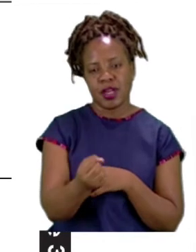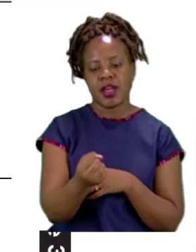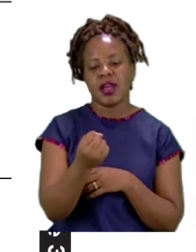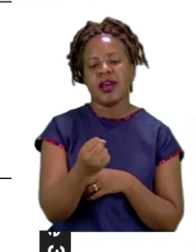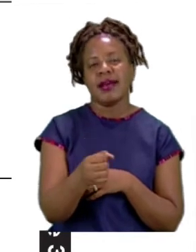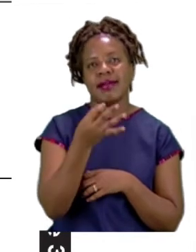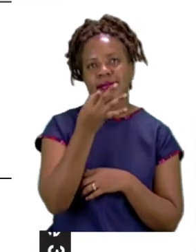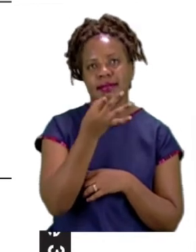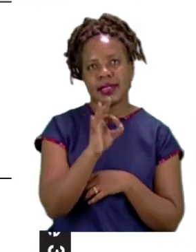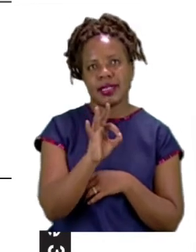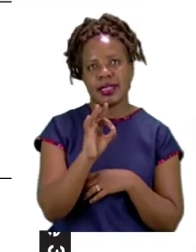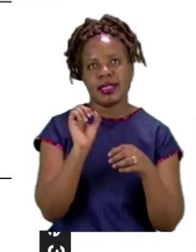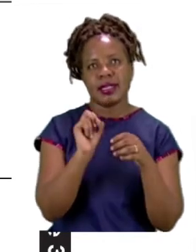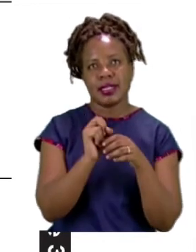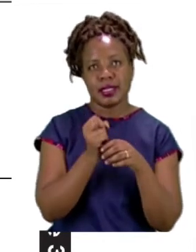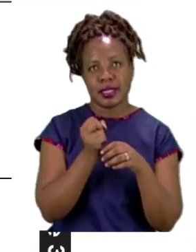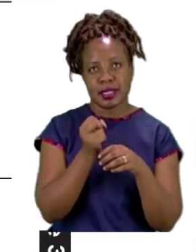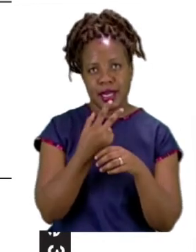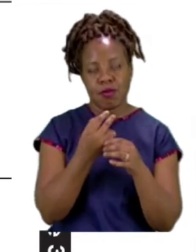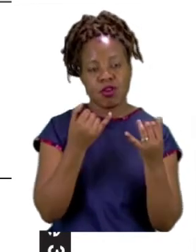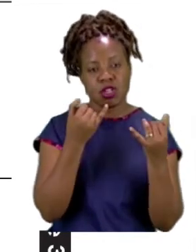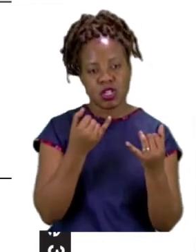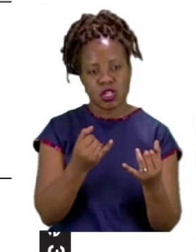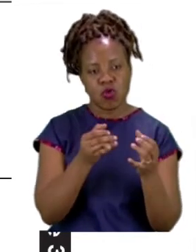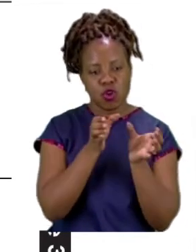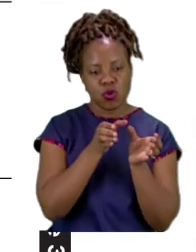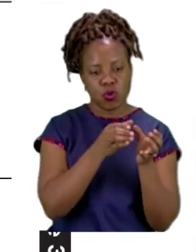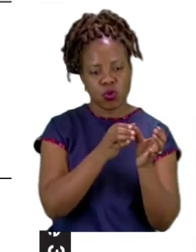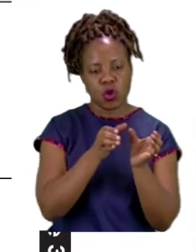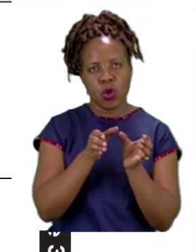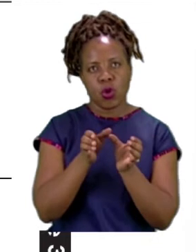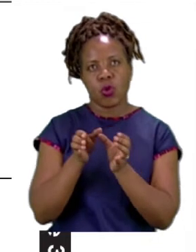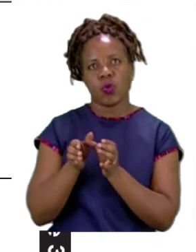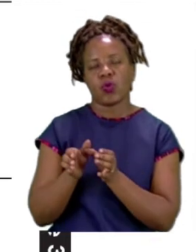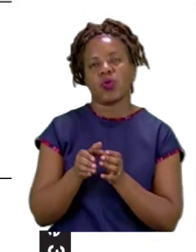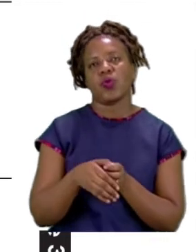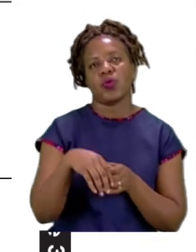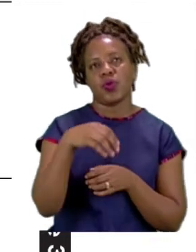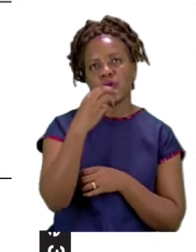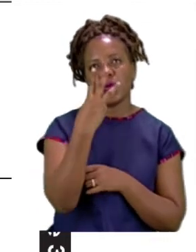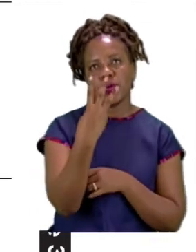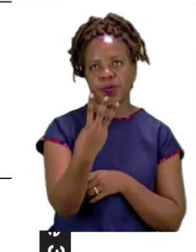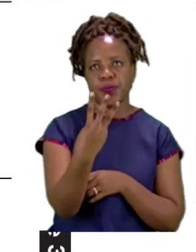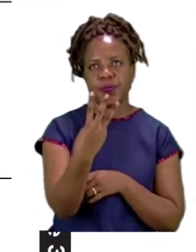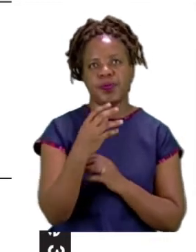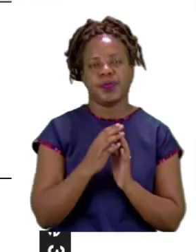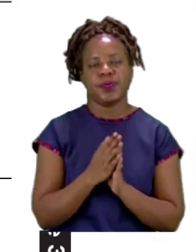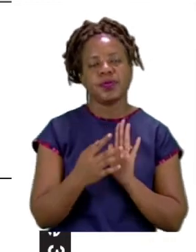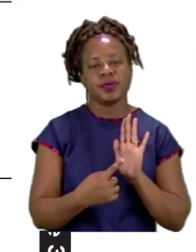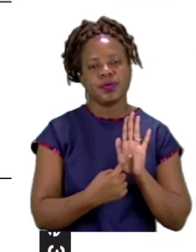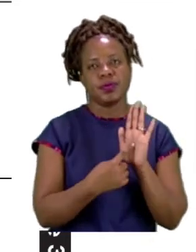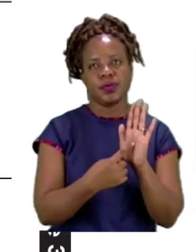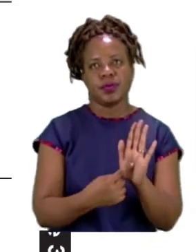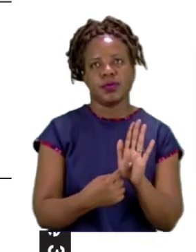make groups of 3. So we are going to do this together. I'm going to do it on the board and I'd